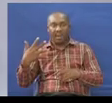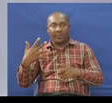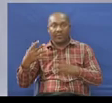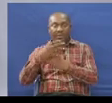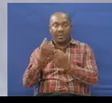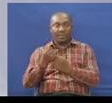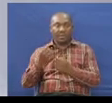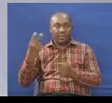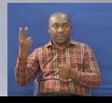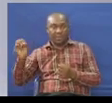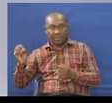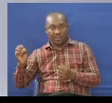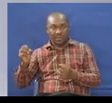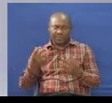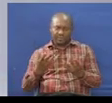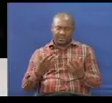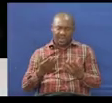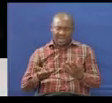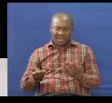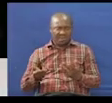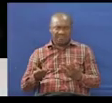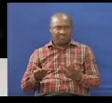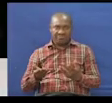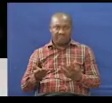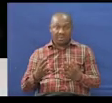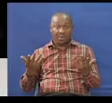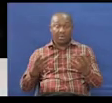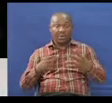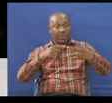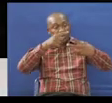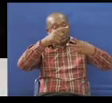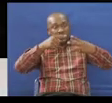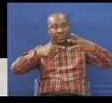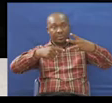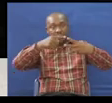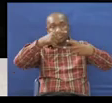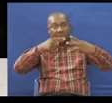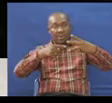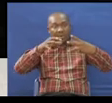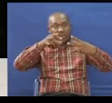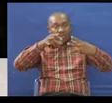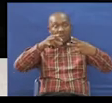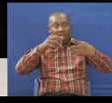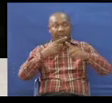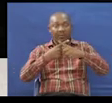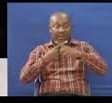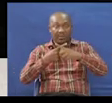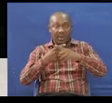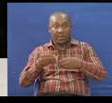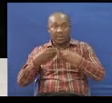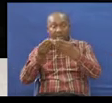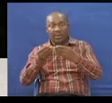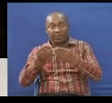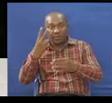4 times 5. Apart of 4 and 5, is there any other numbers? No. So only one of these pairs, all